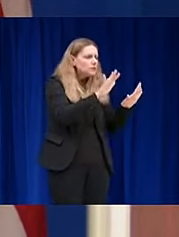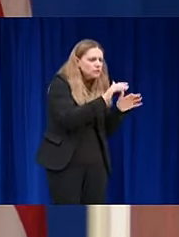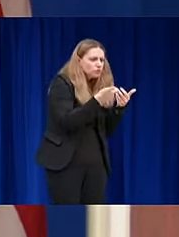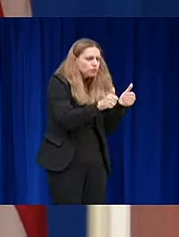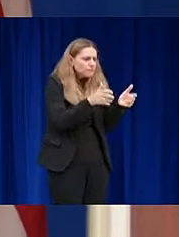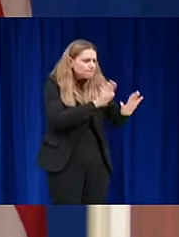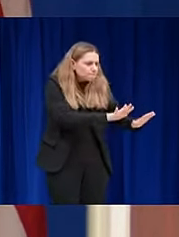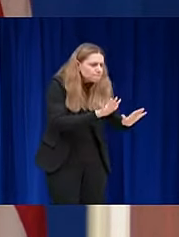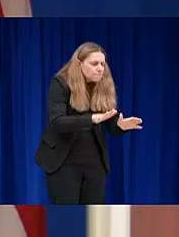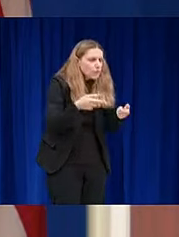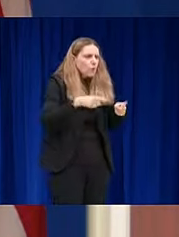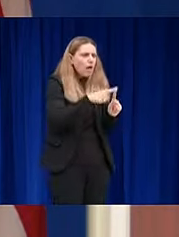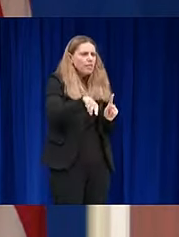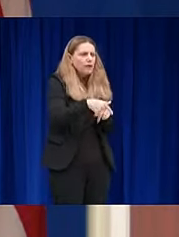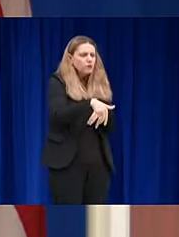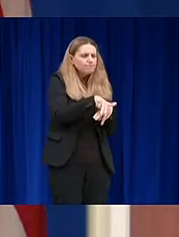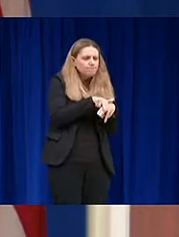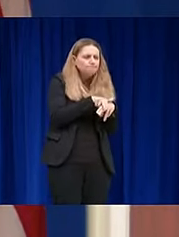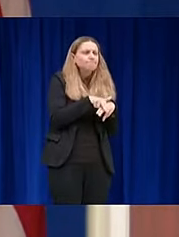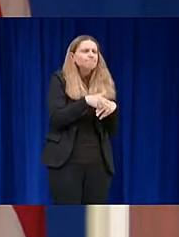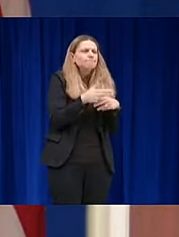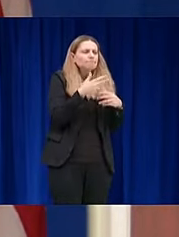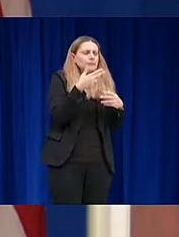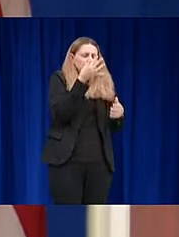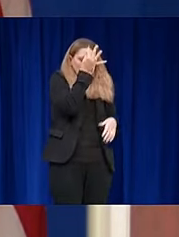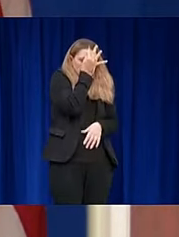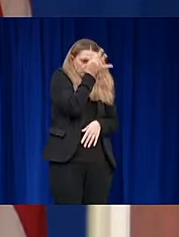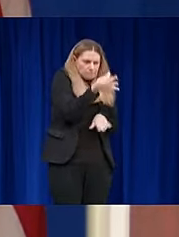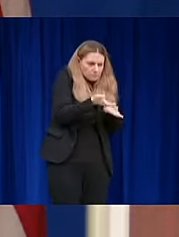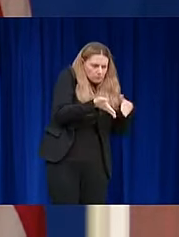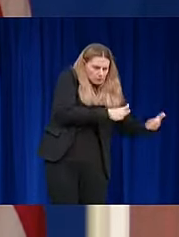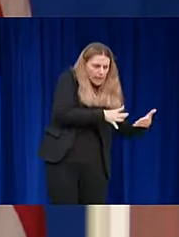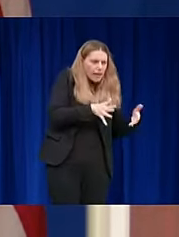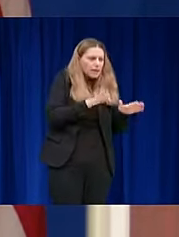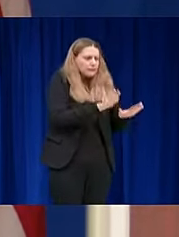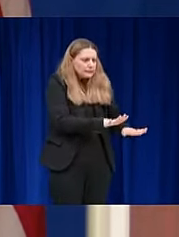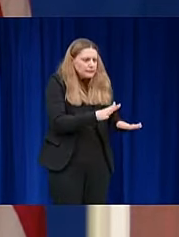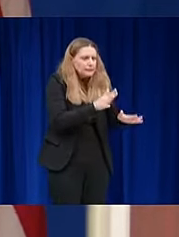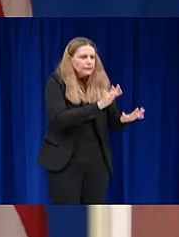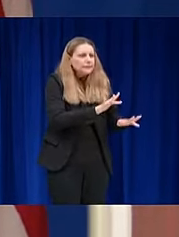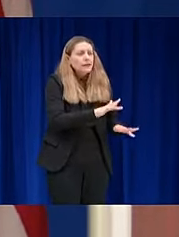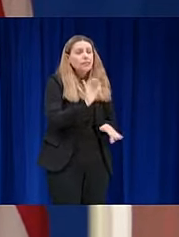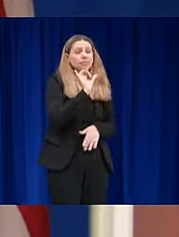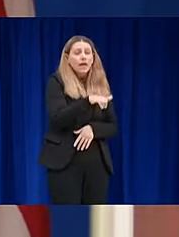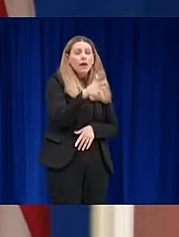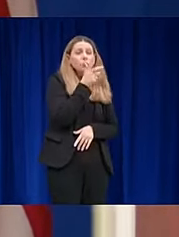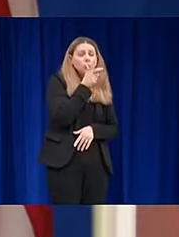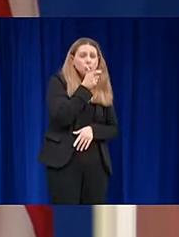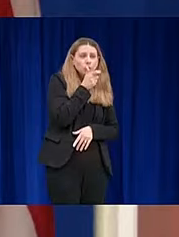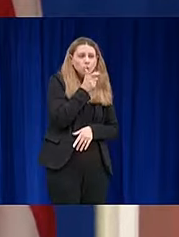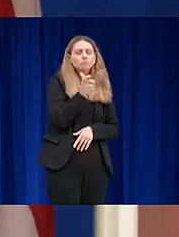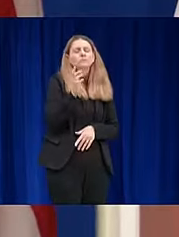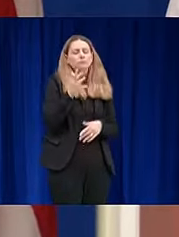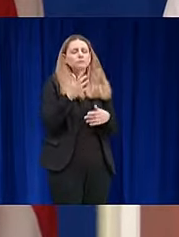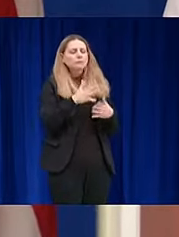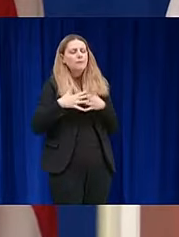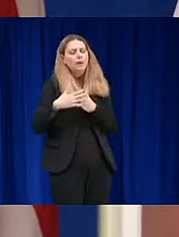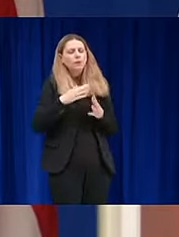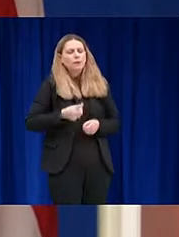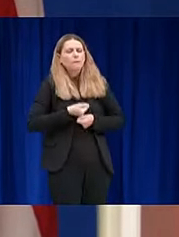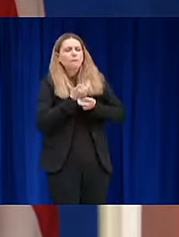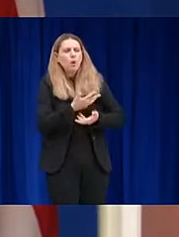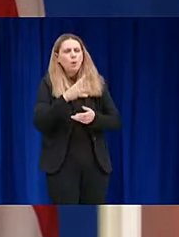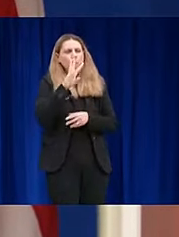they lay in their final hours. That nurse was foremost American poet Walt Whitman. As we